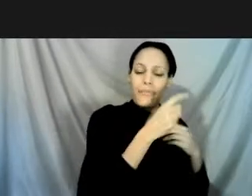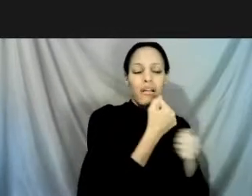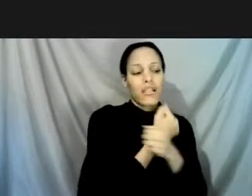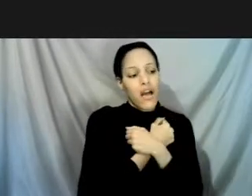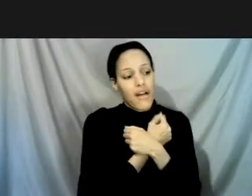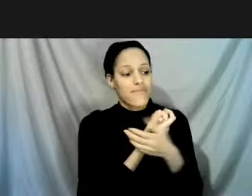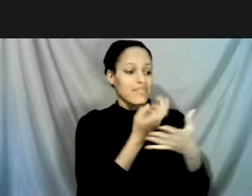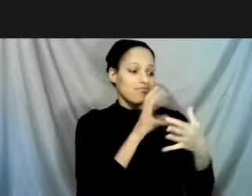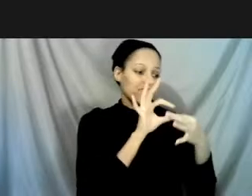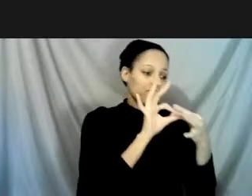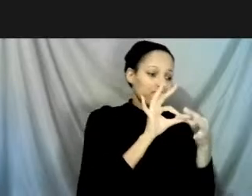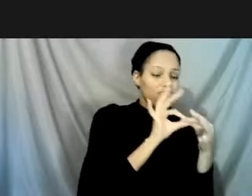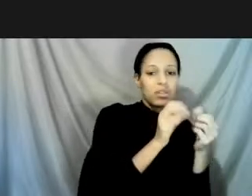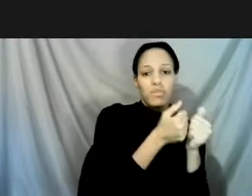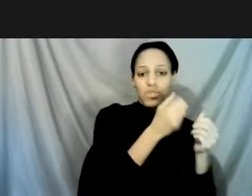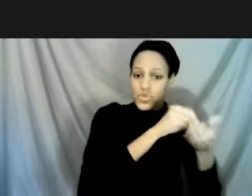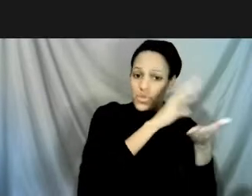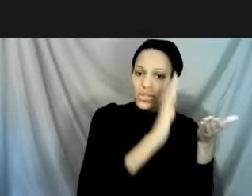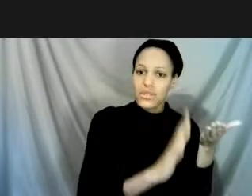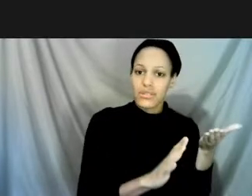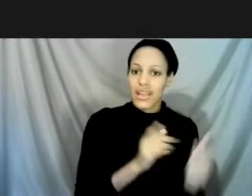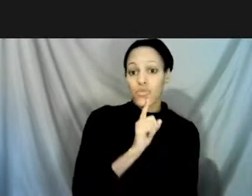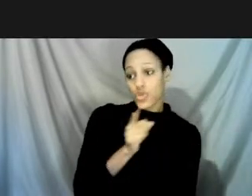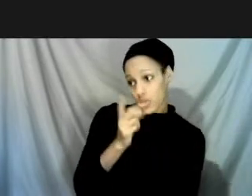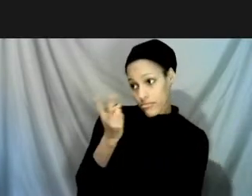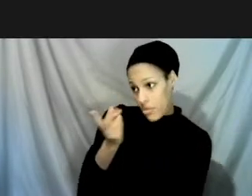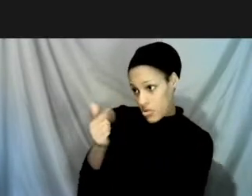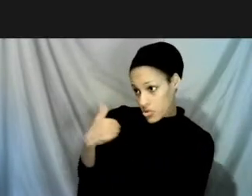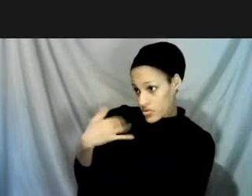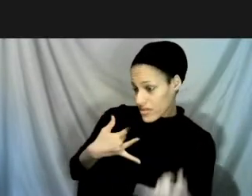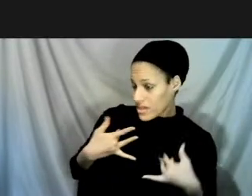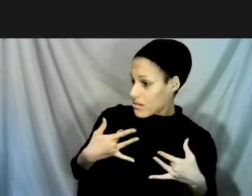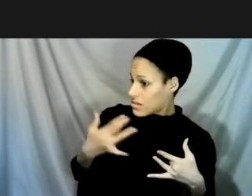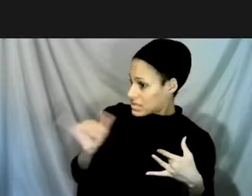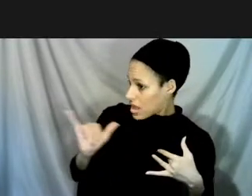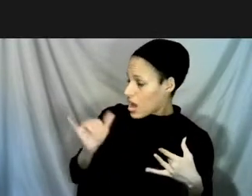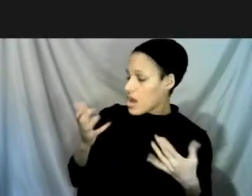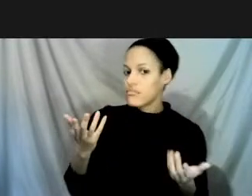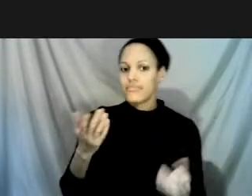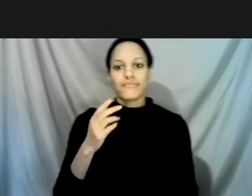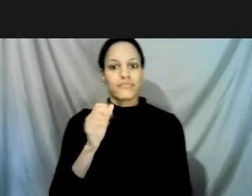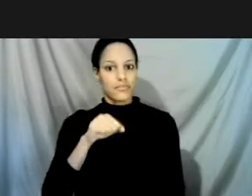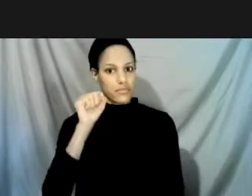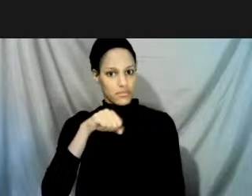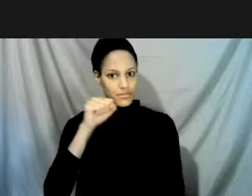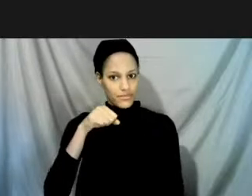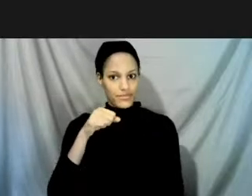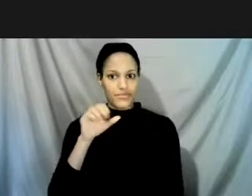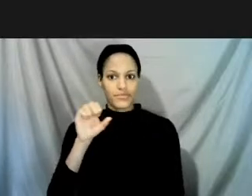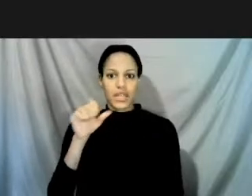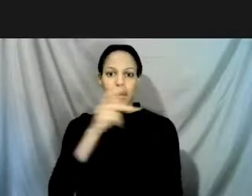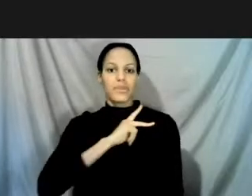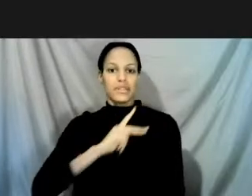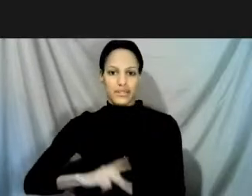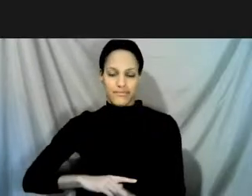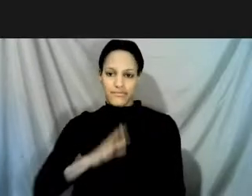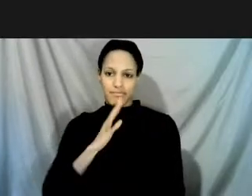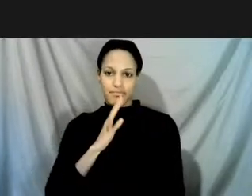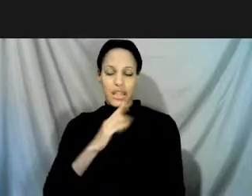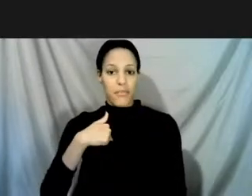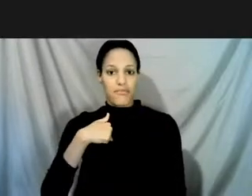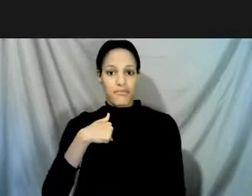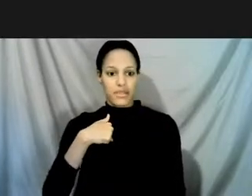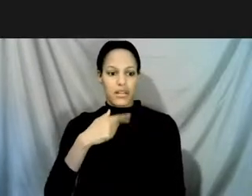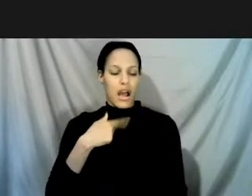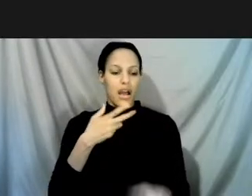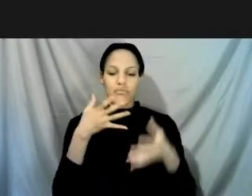the same way. Yeah. Well, I wanted to say something. My inclination is to just really be quiet and to listen and to